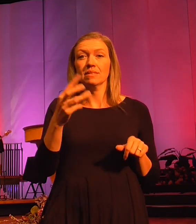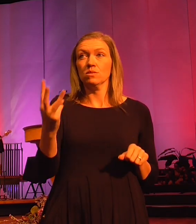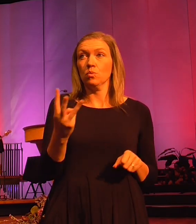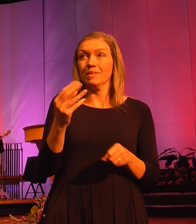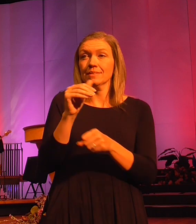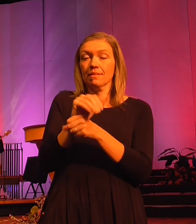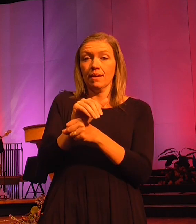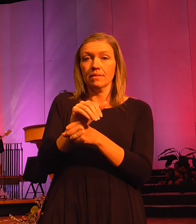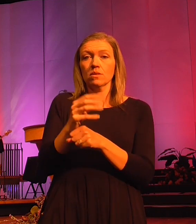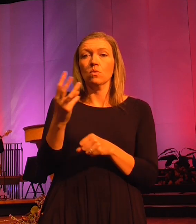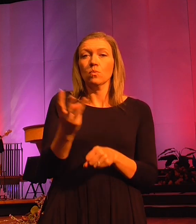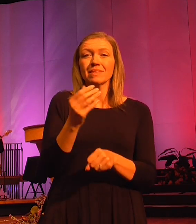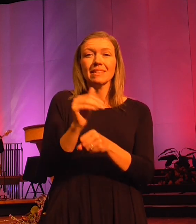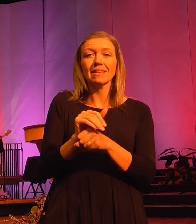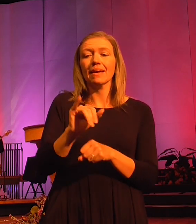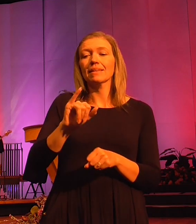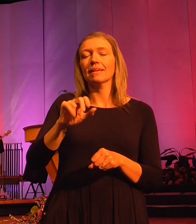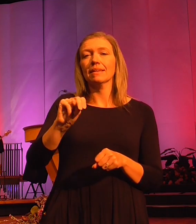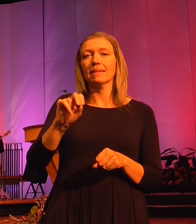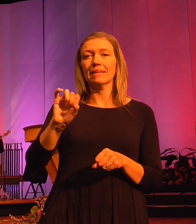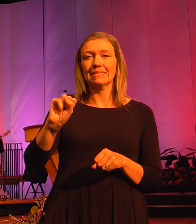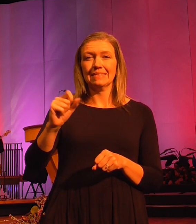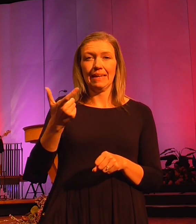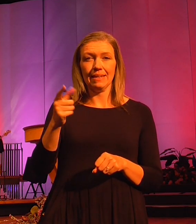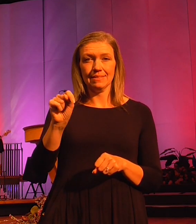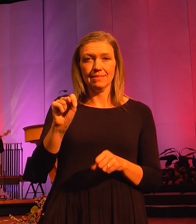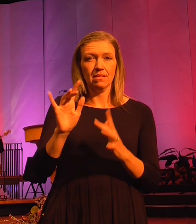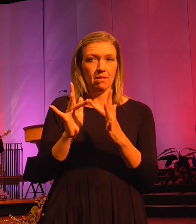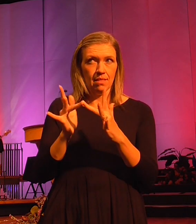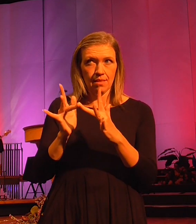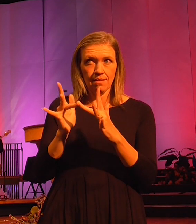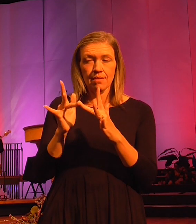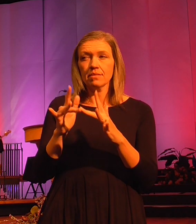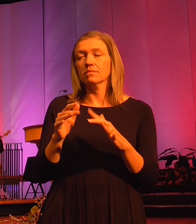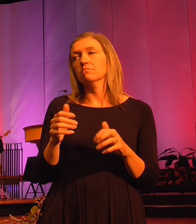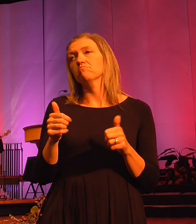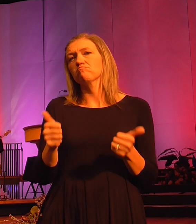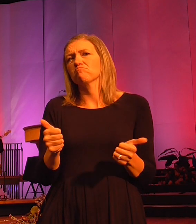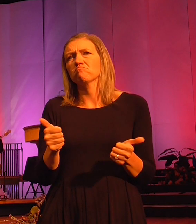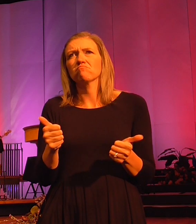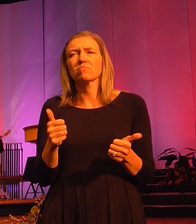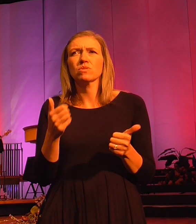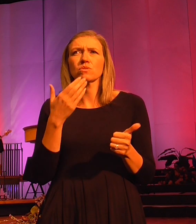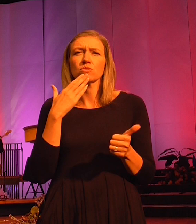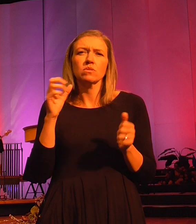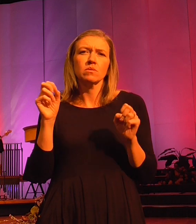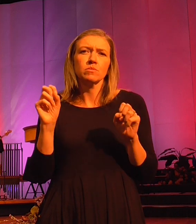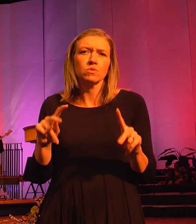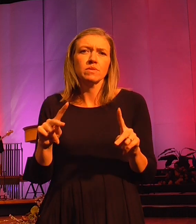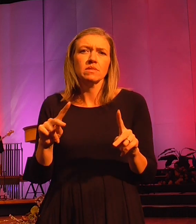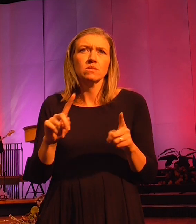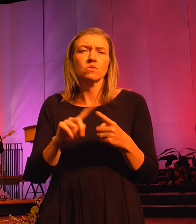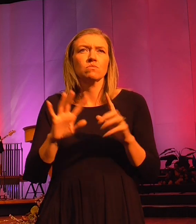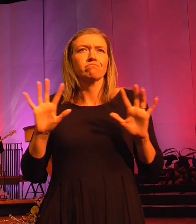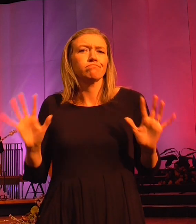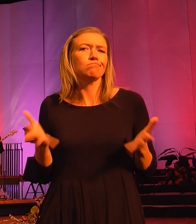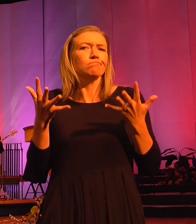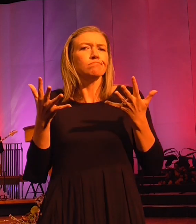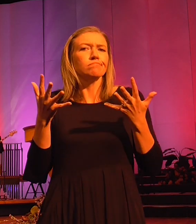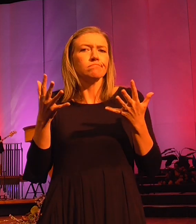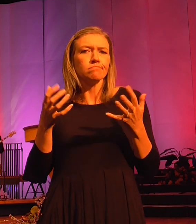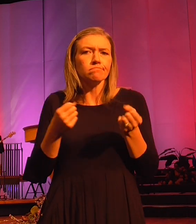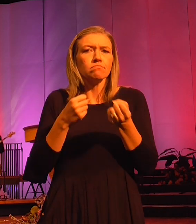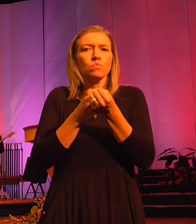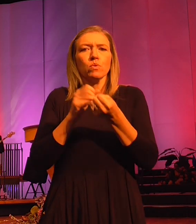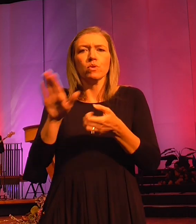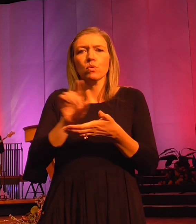Wednesday night is Wednesday Night Insights, and that's online, and that's always a good way to have a little uptick in your